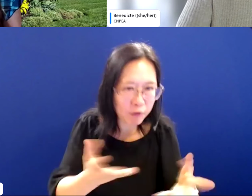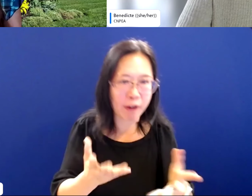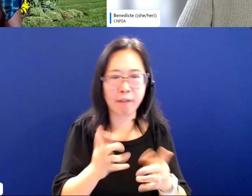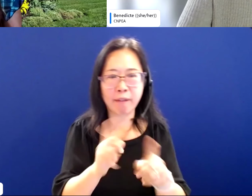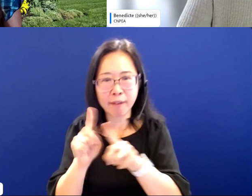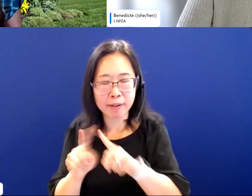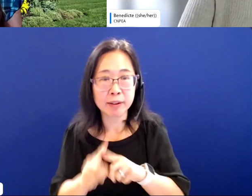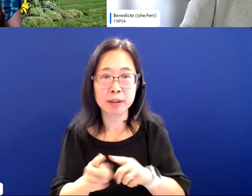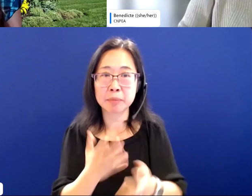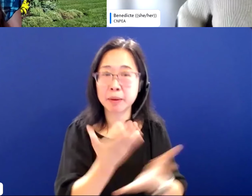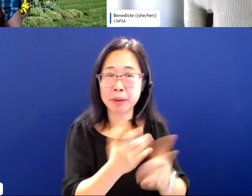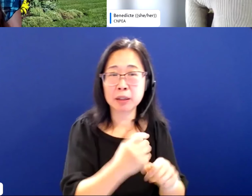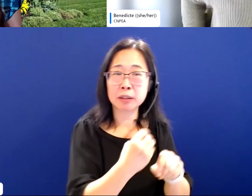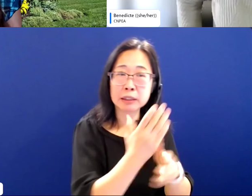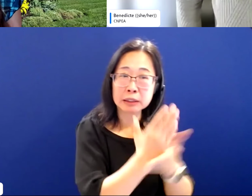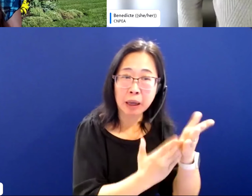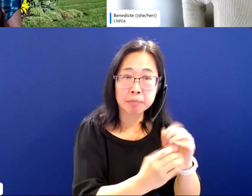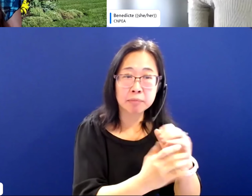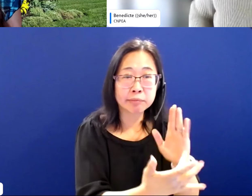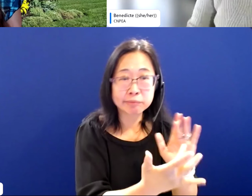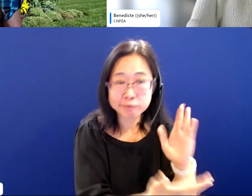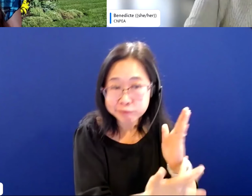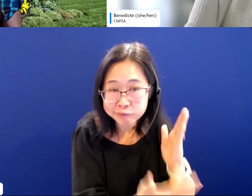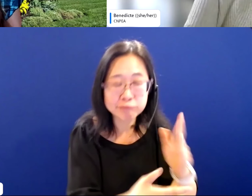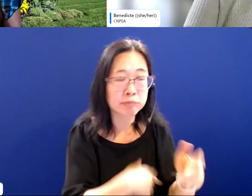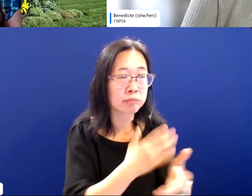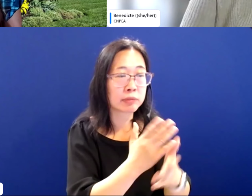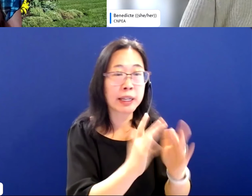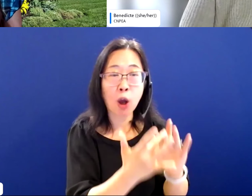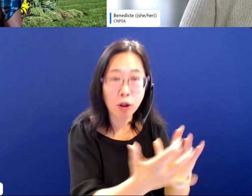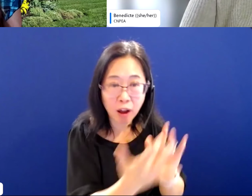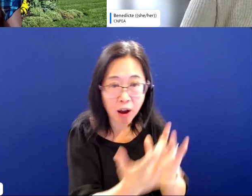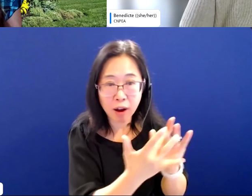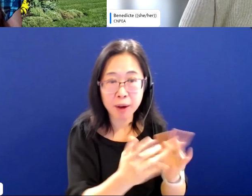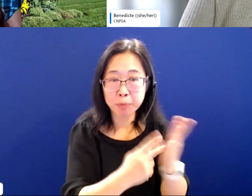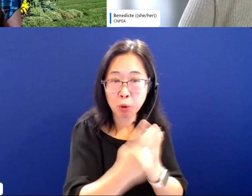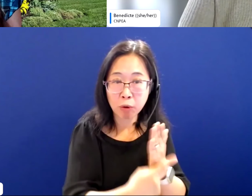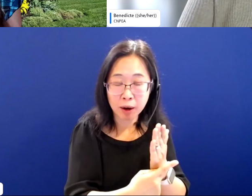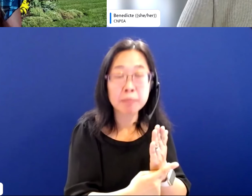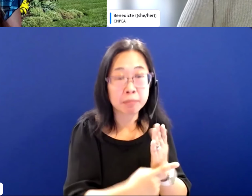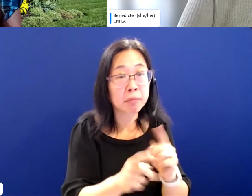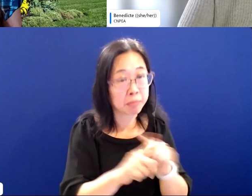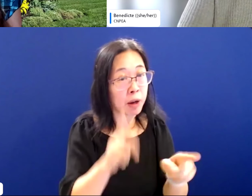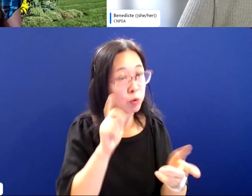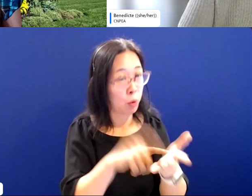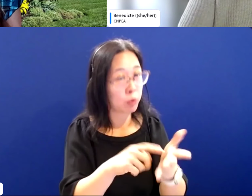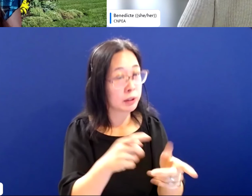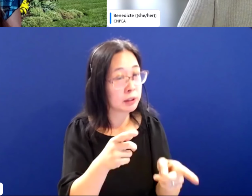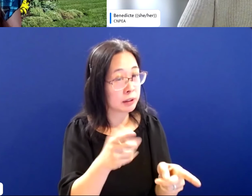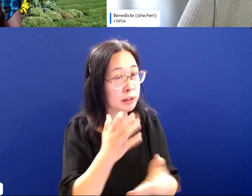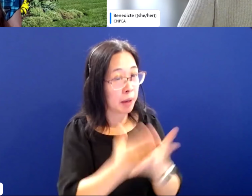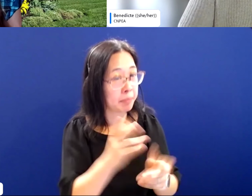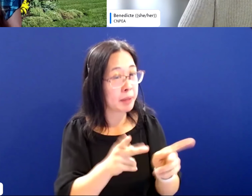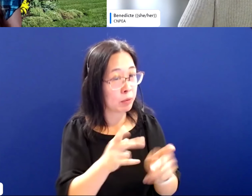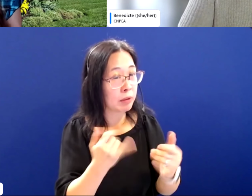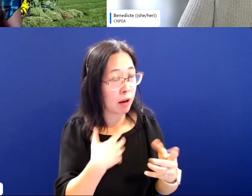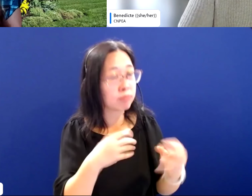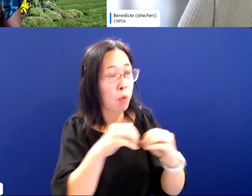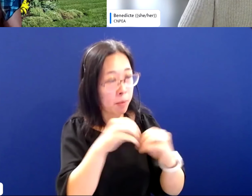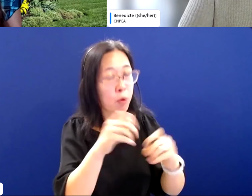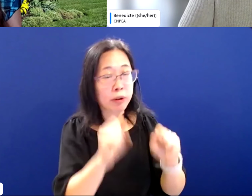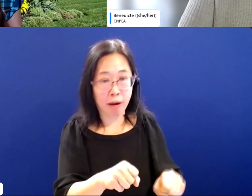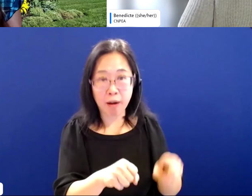everyone is able to do online programming, that certainly is changing. If you look at Statistics Canada data,